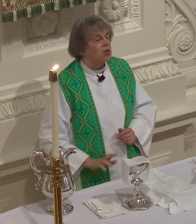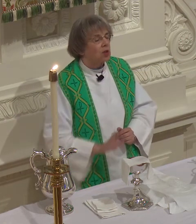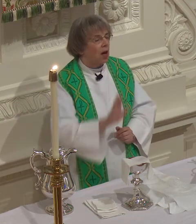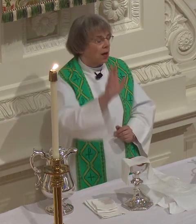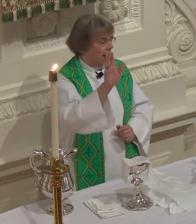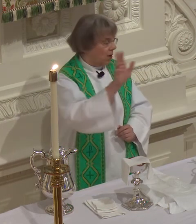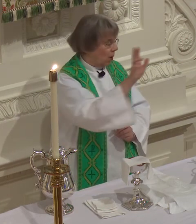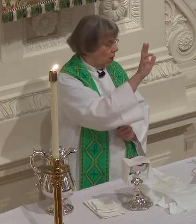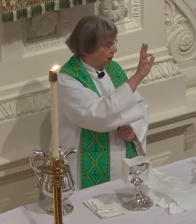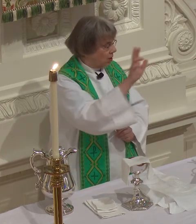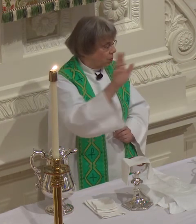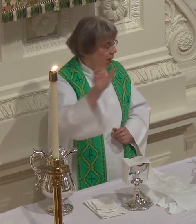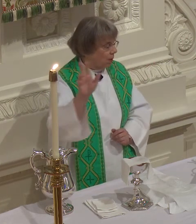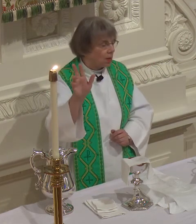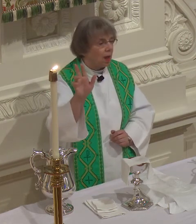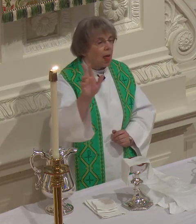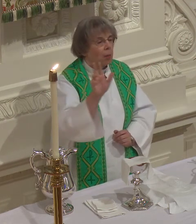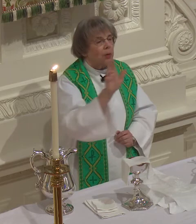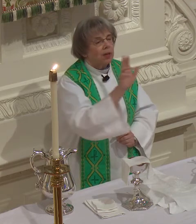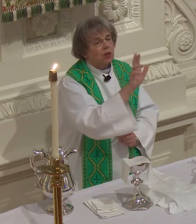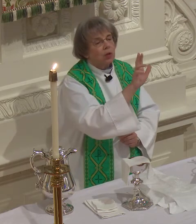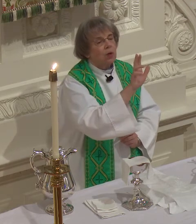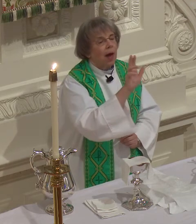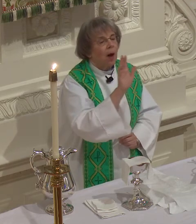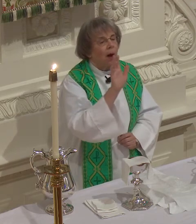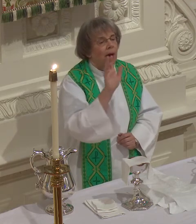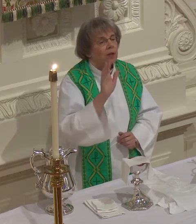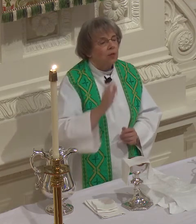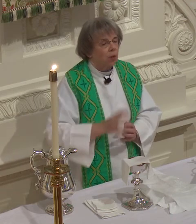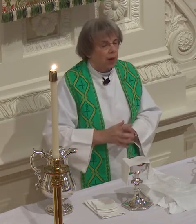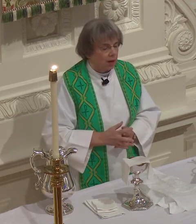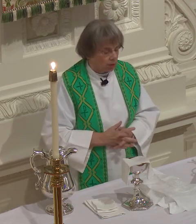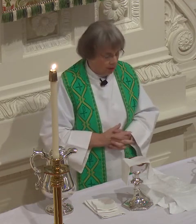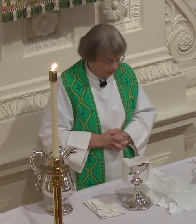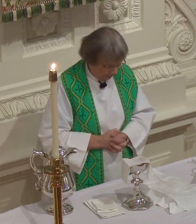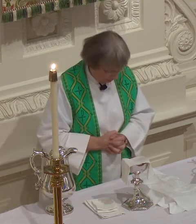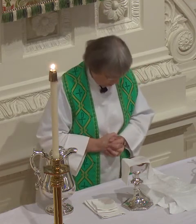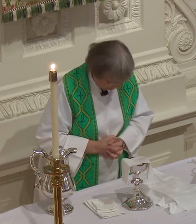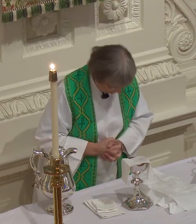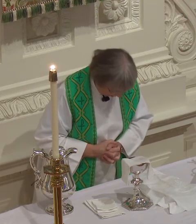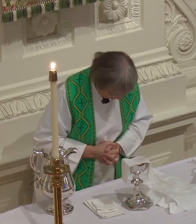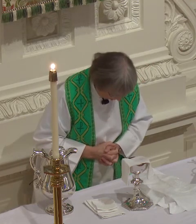Father, Son, and Holy Spirit, bless you now and forever.